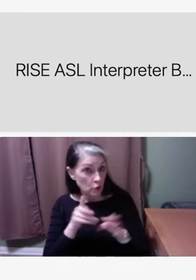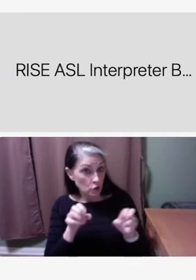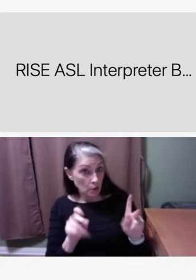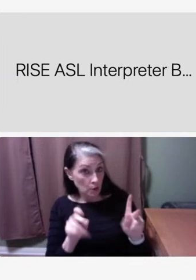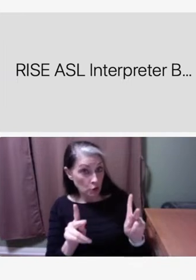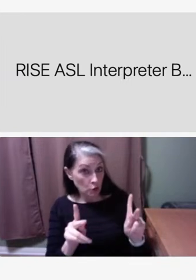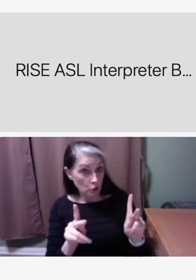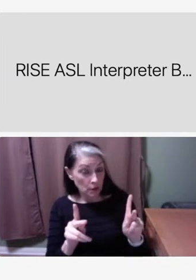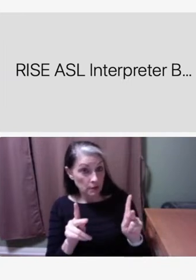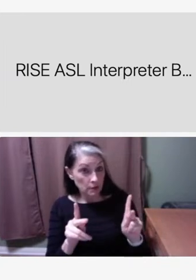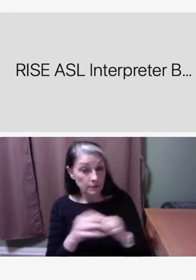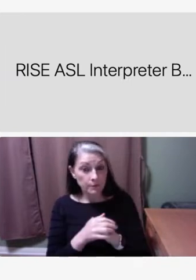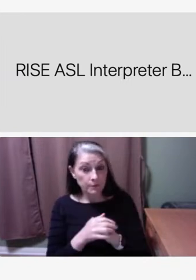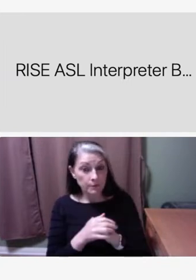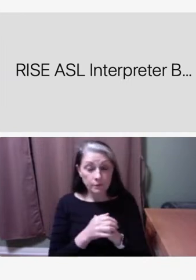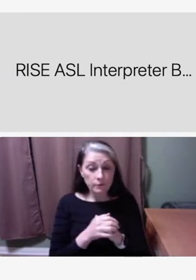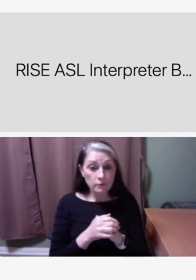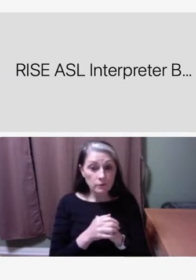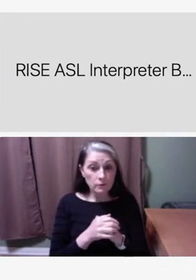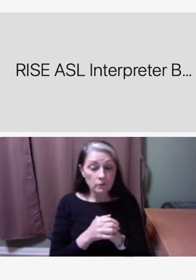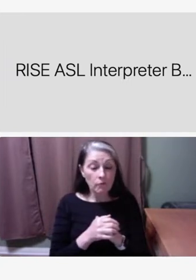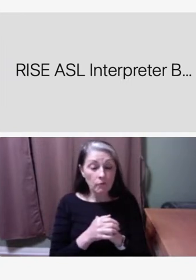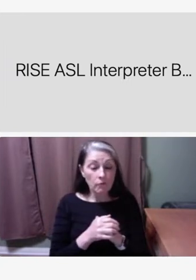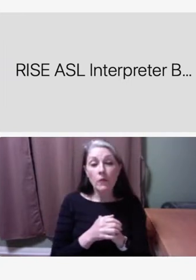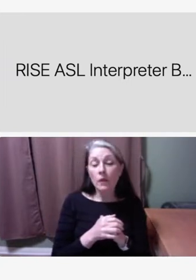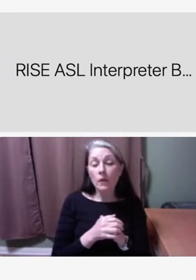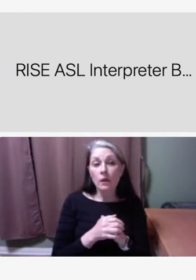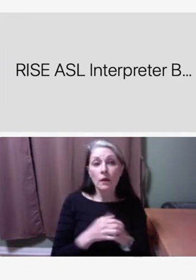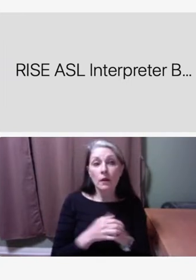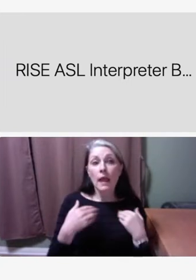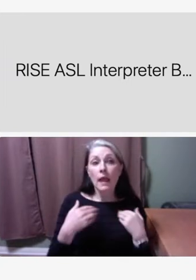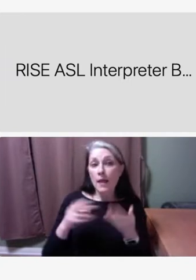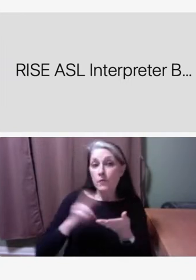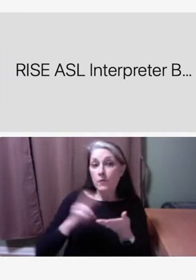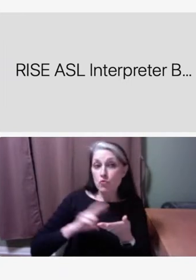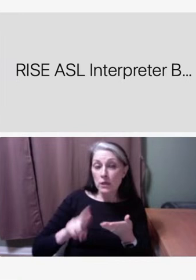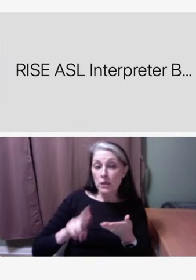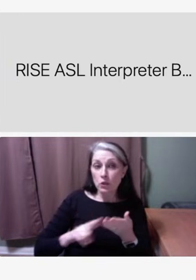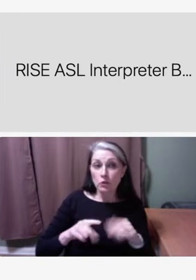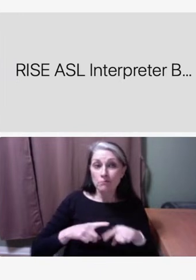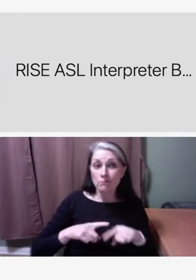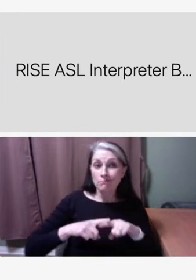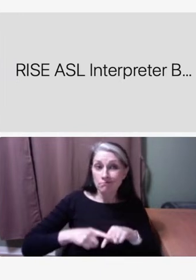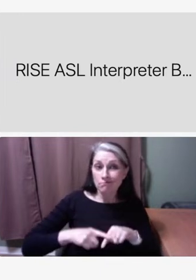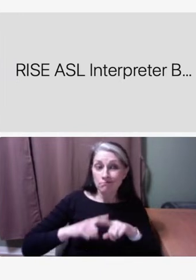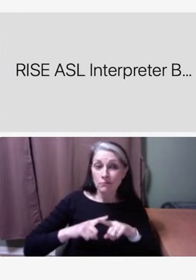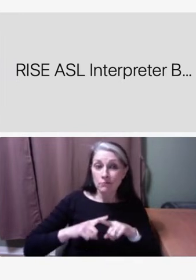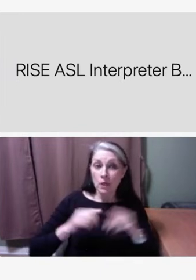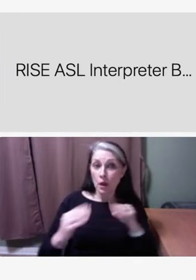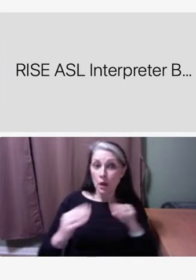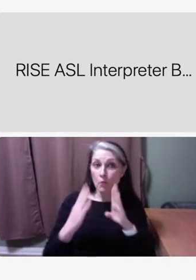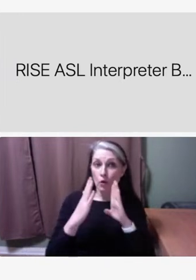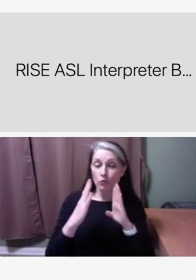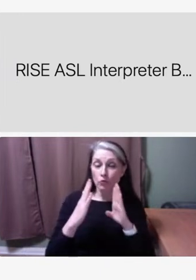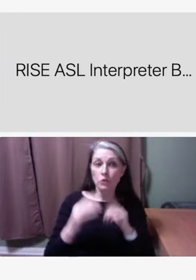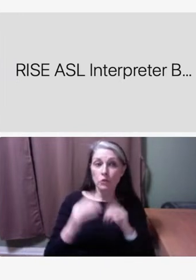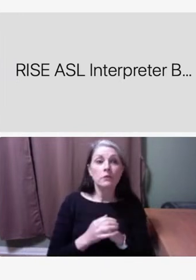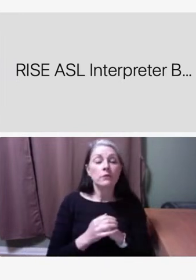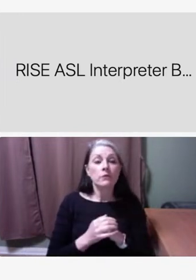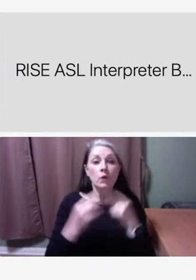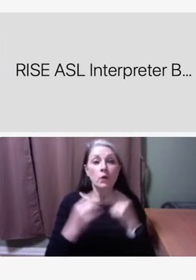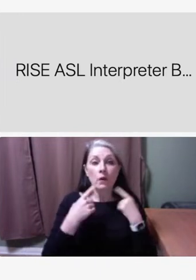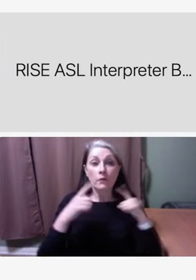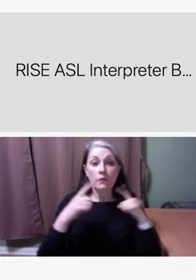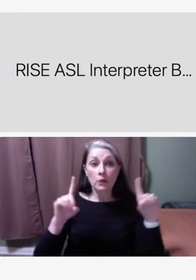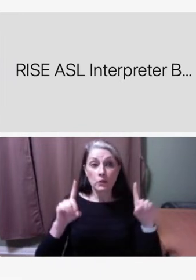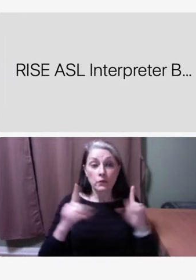These professional learning offerings follow a research-based approach for effective adult learning, and that they will extend beyond the initial training opportunity.